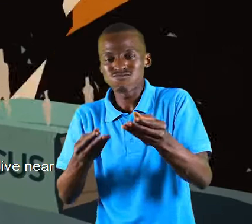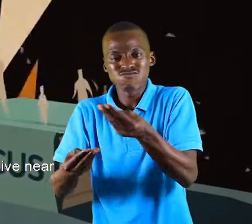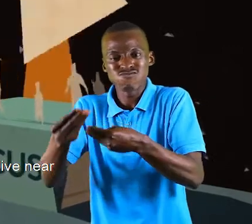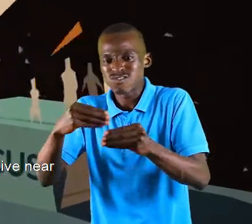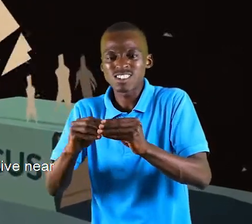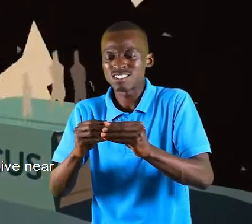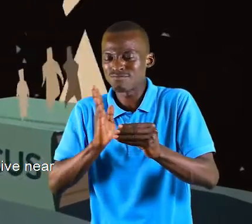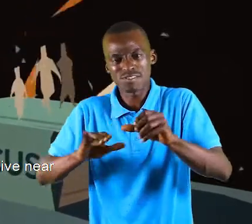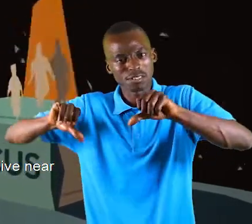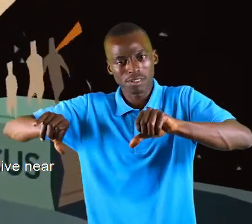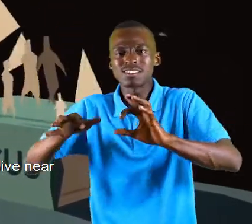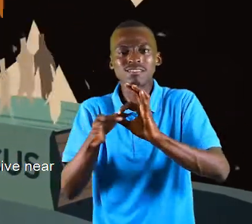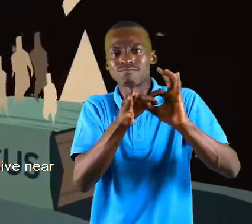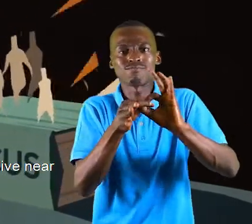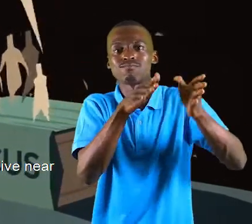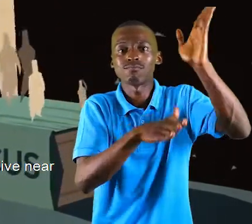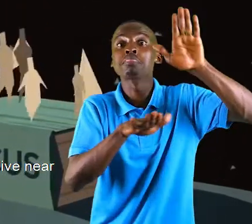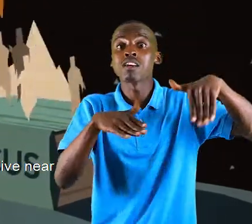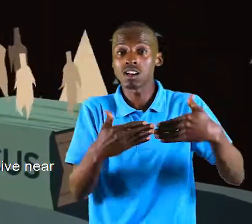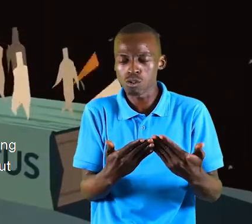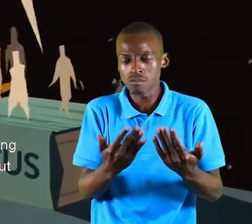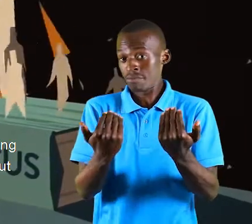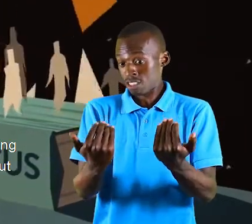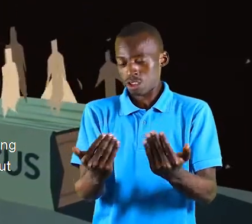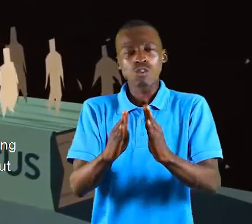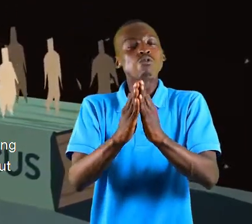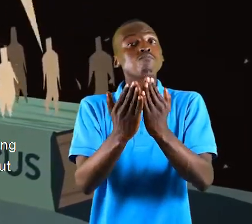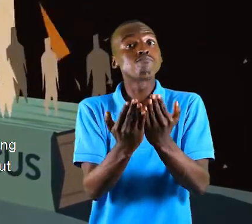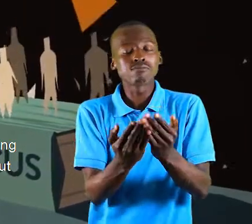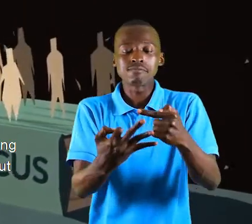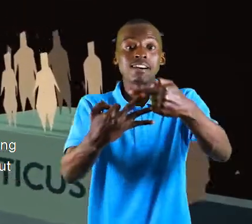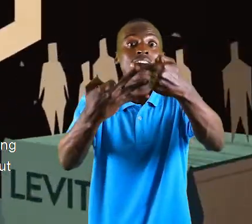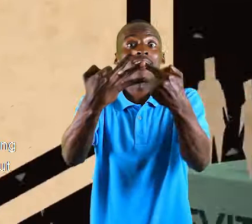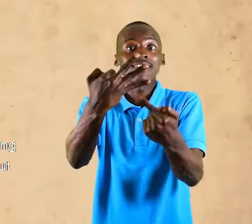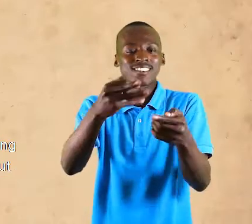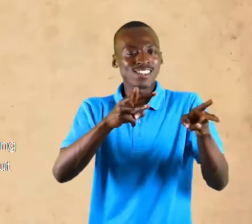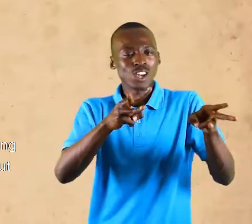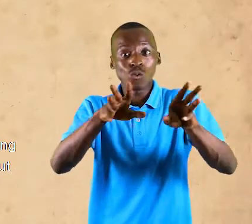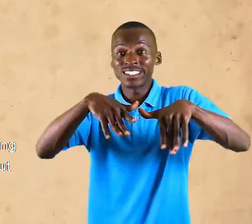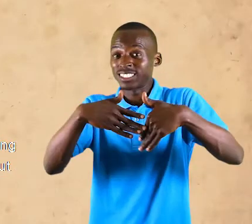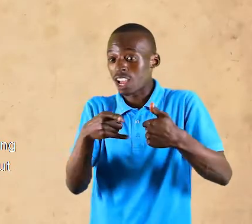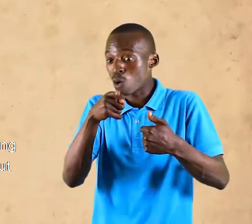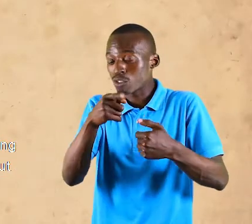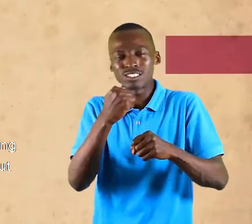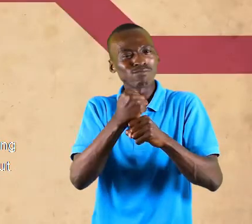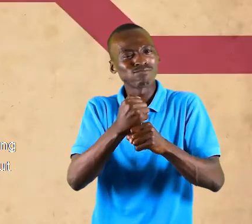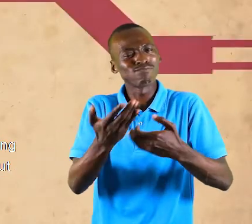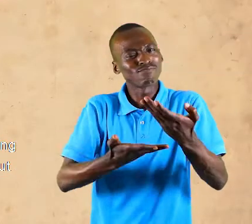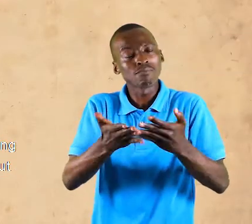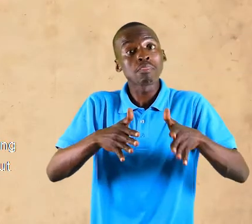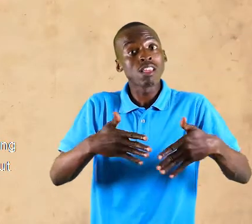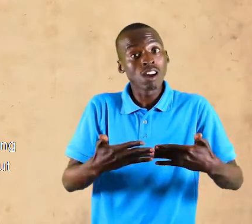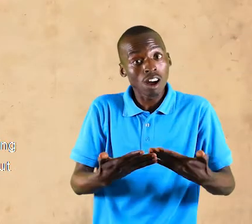can live near God's goodness without being destroyed. Now, in the book, there are 3 ways for how this is all going to